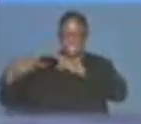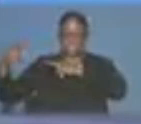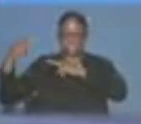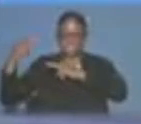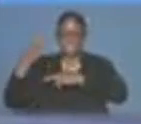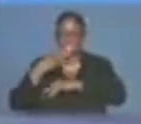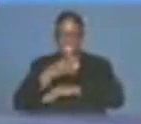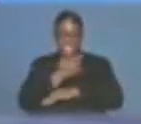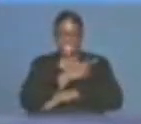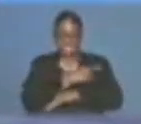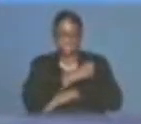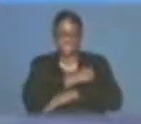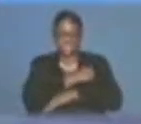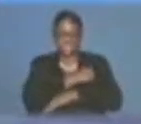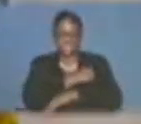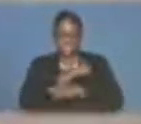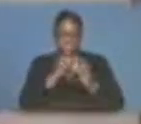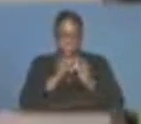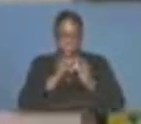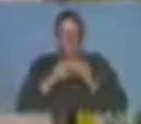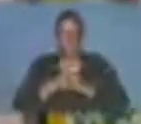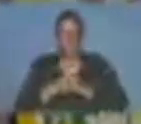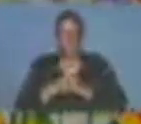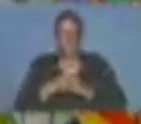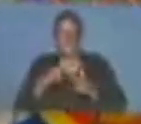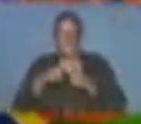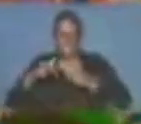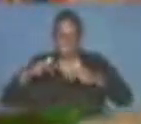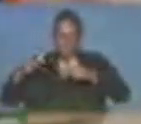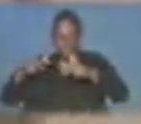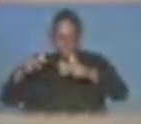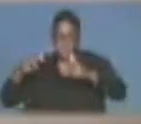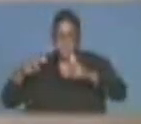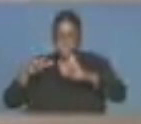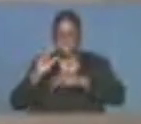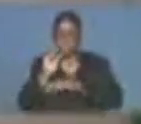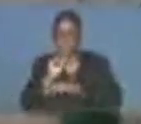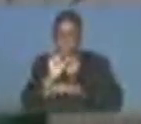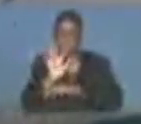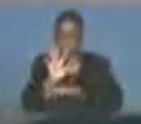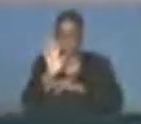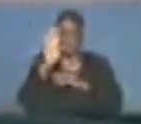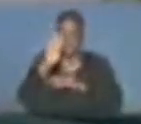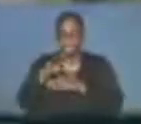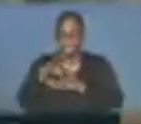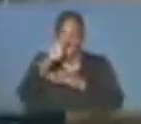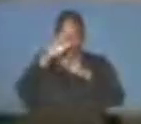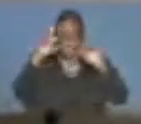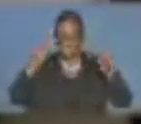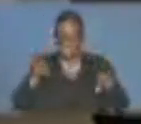Desmond Saunders has more. It's a colorful and riveting walk down memory lane. 25 paintings and sculptures created